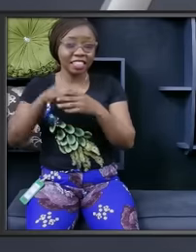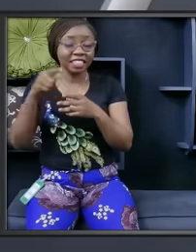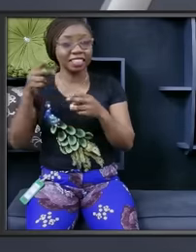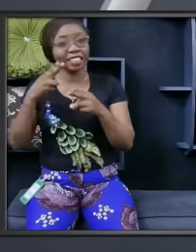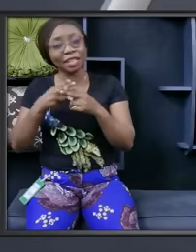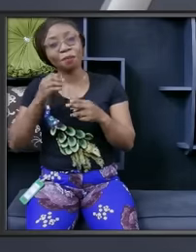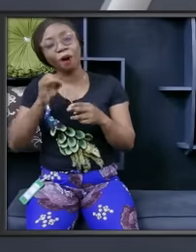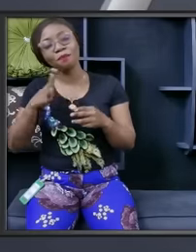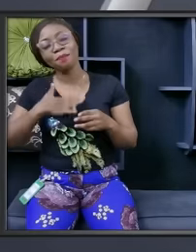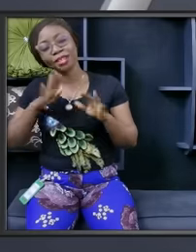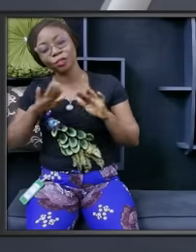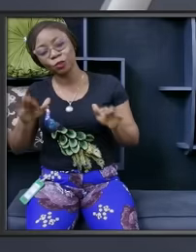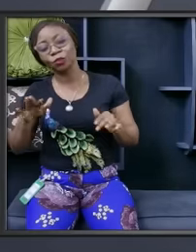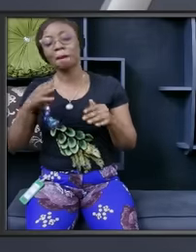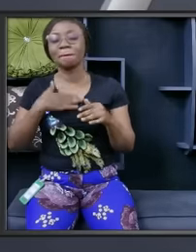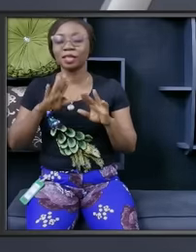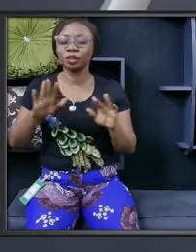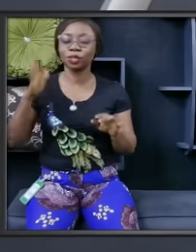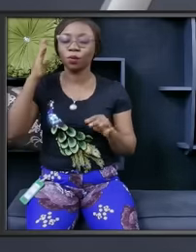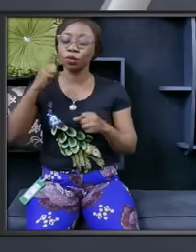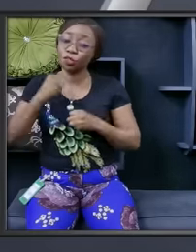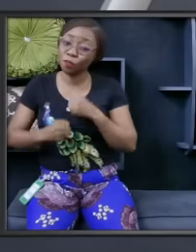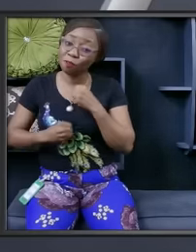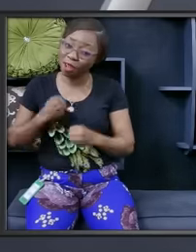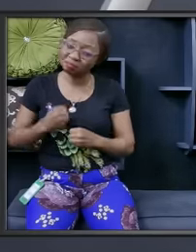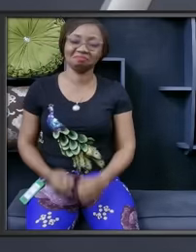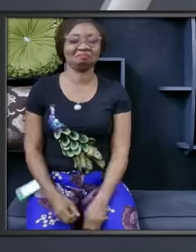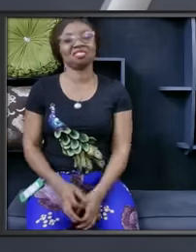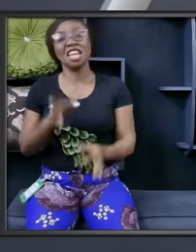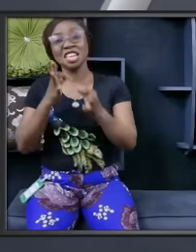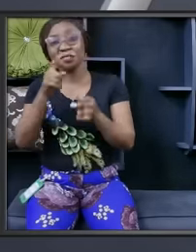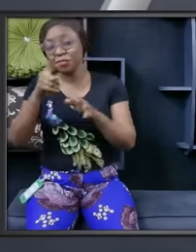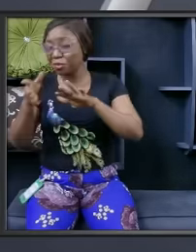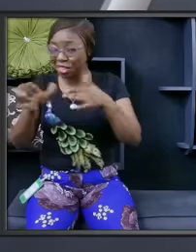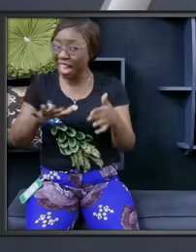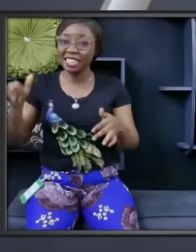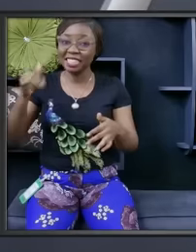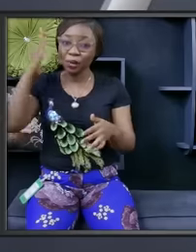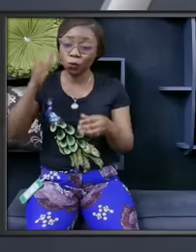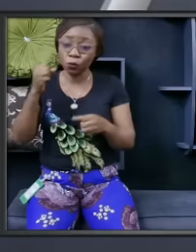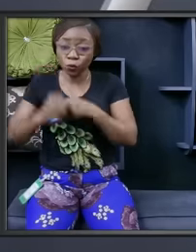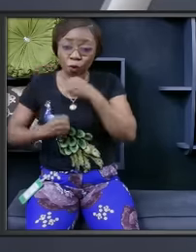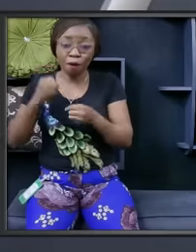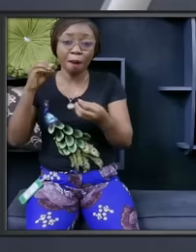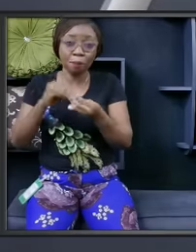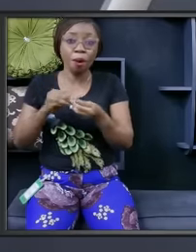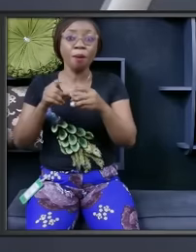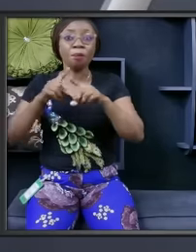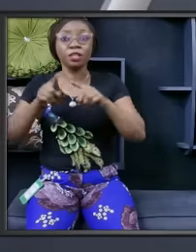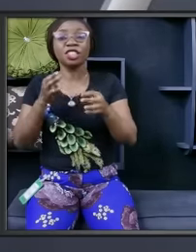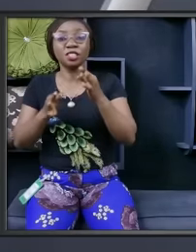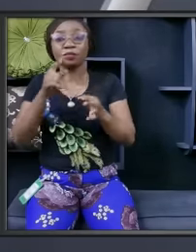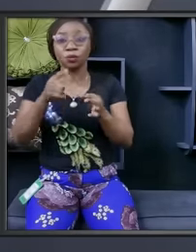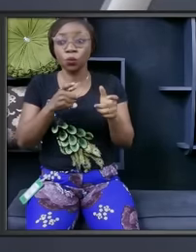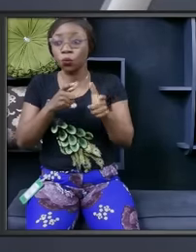say, my children go suffer. If you die, they go suffer more. But if you run, from outside, you